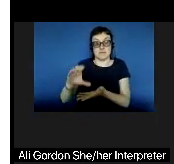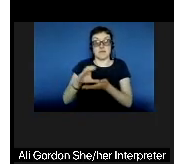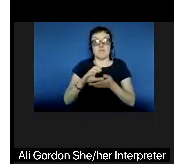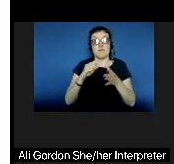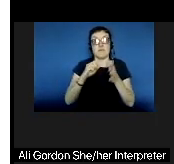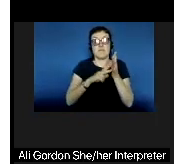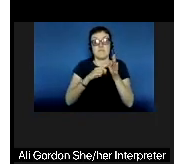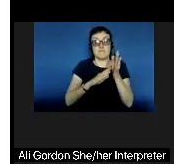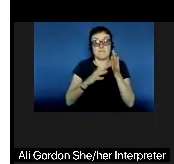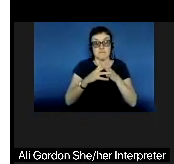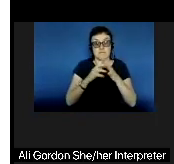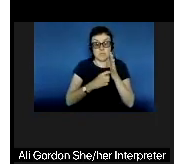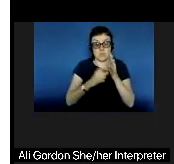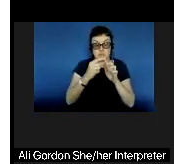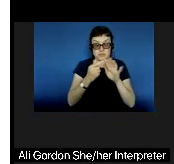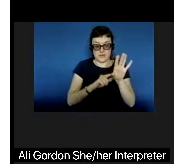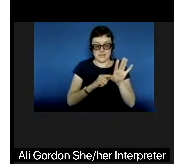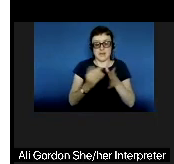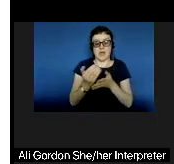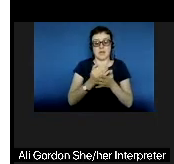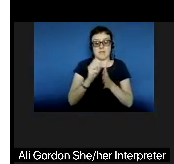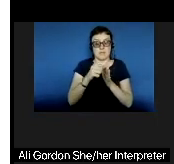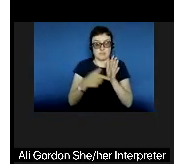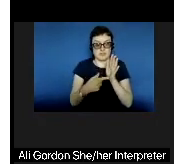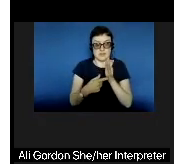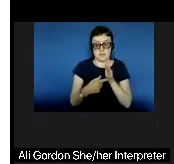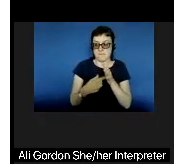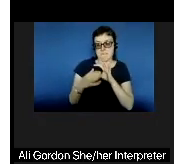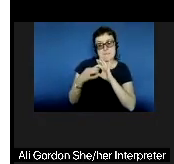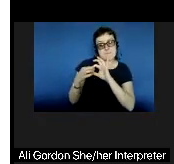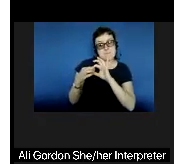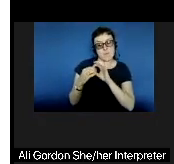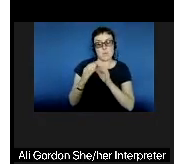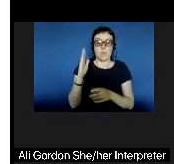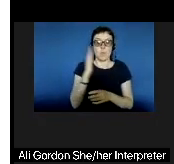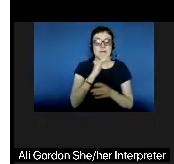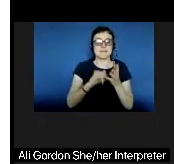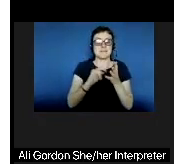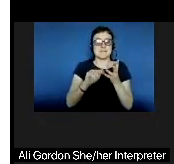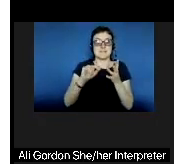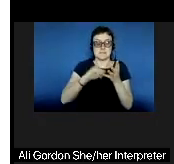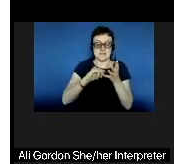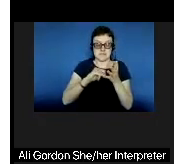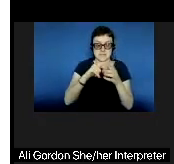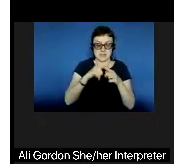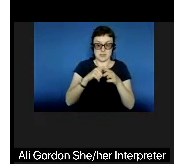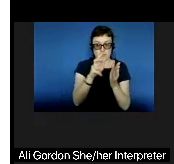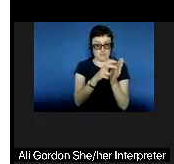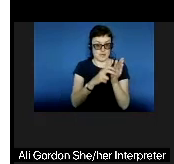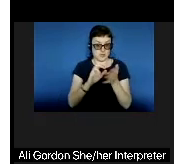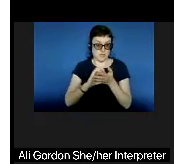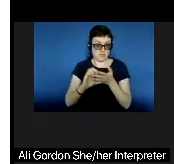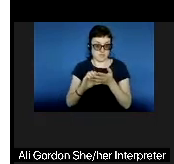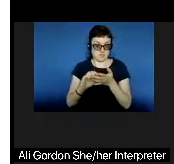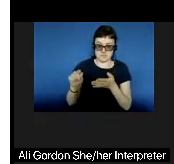So the Vaudrey Archive project was a collaboration with West Sussex Records Office, and it enabled the preservation and digitisation